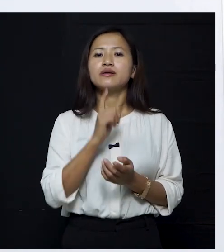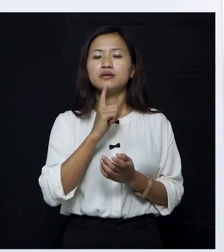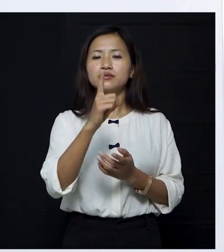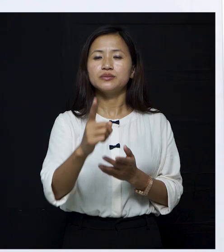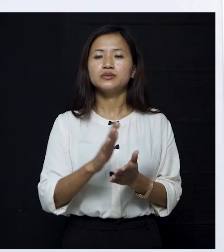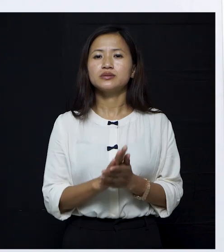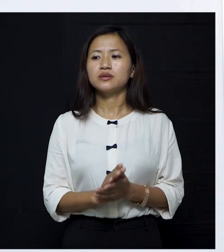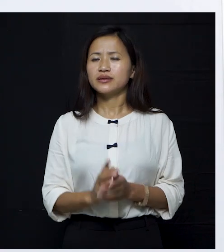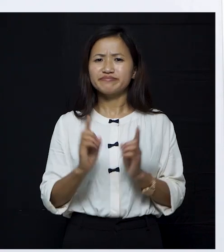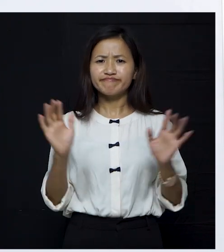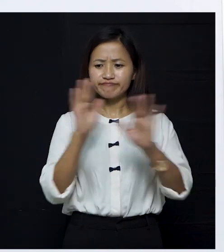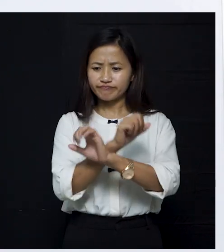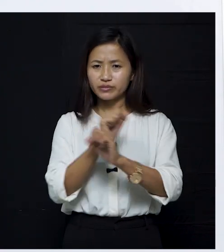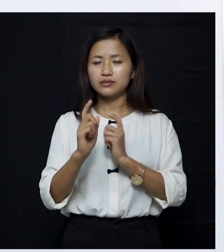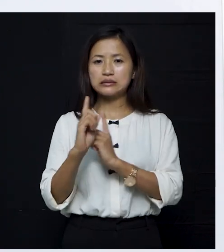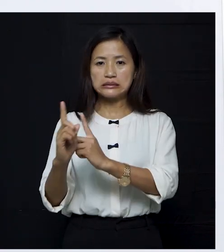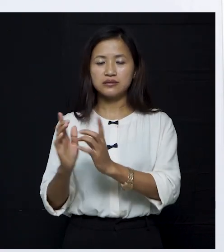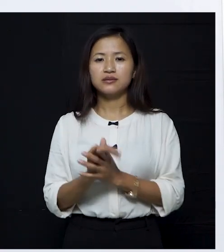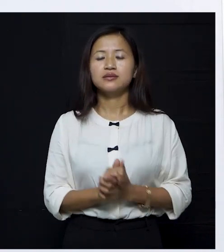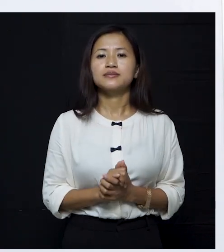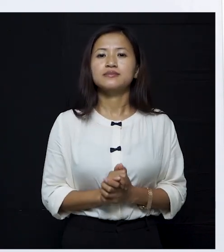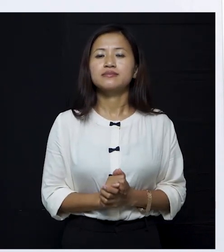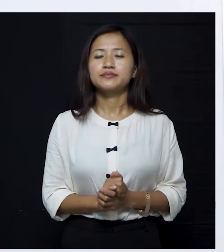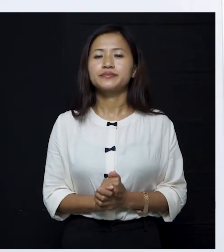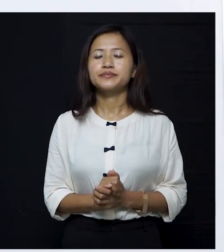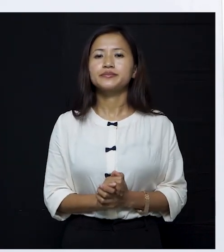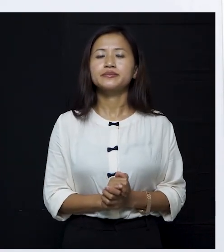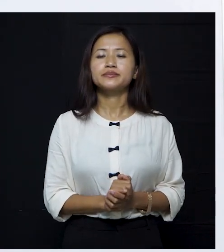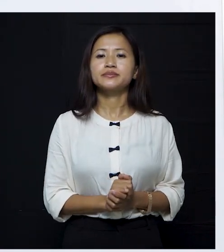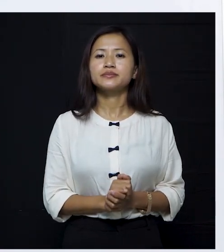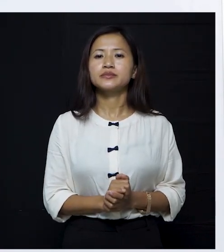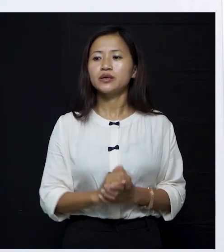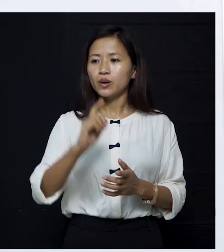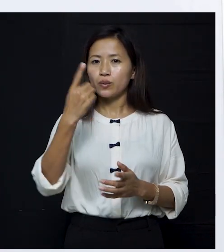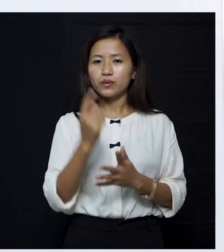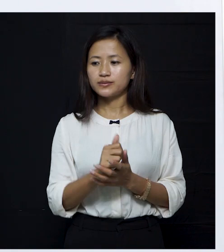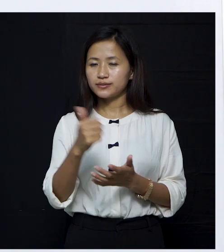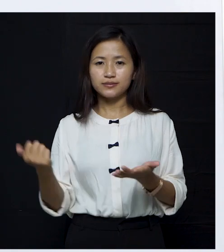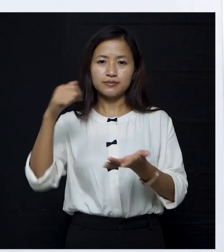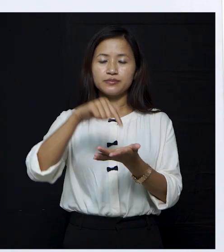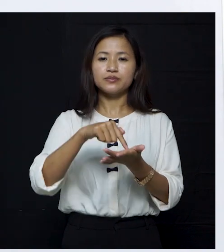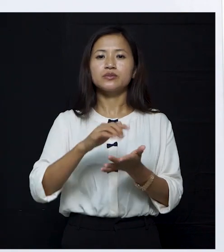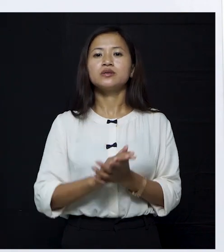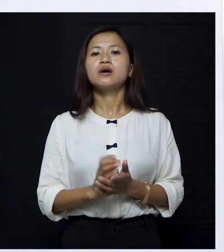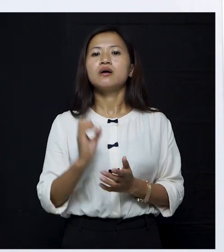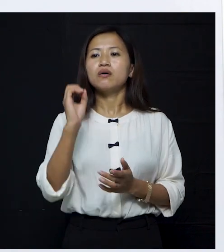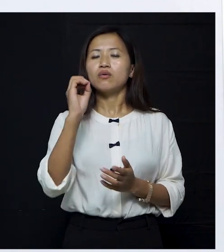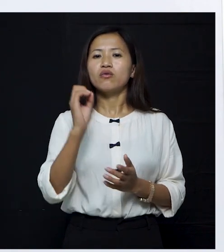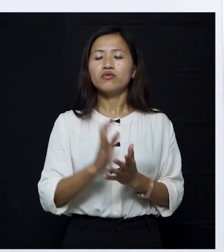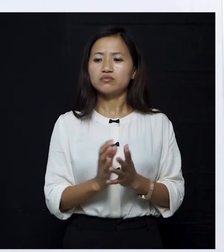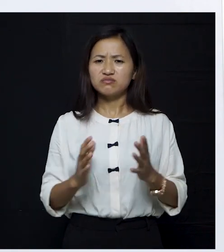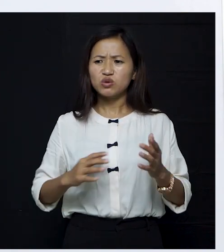be misled. So that is also another reason. Then another point will be, we call it as